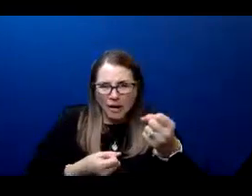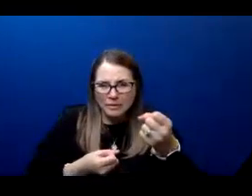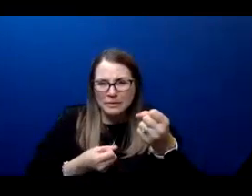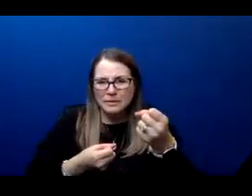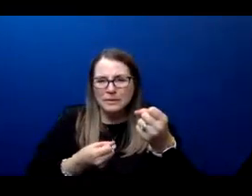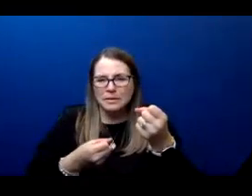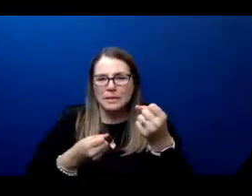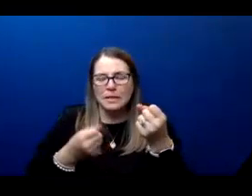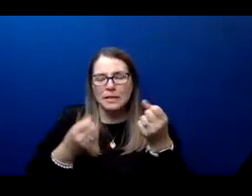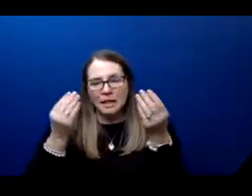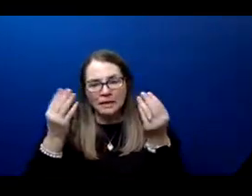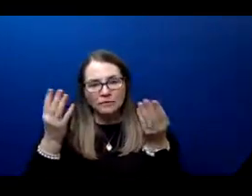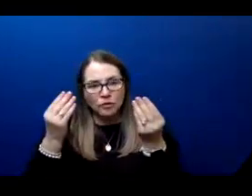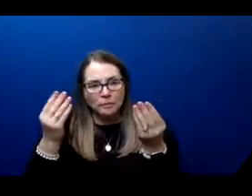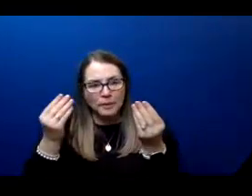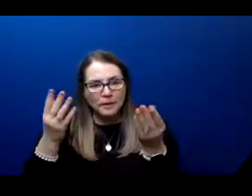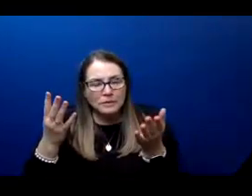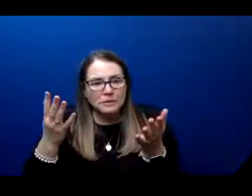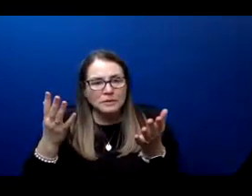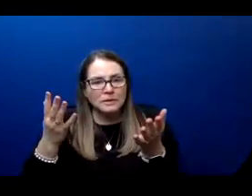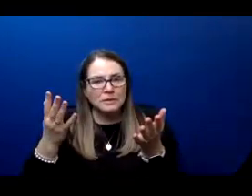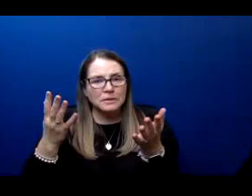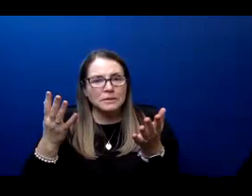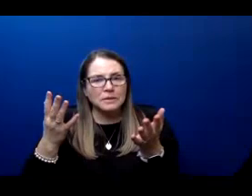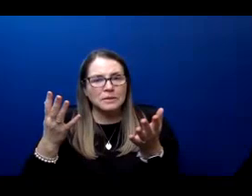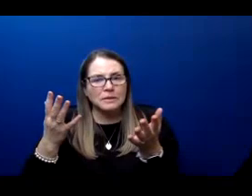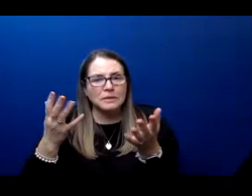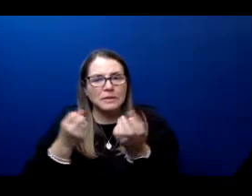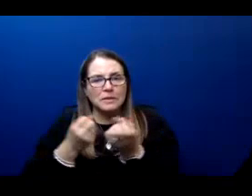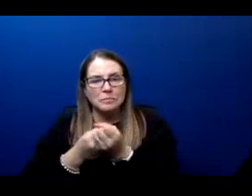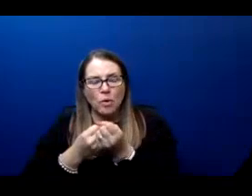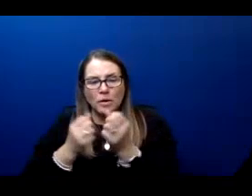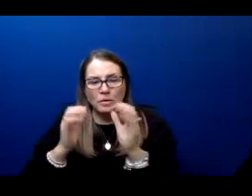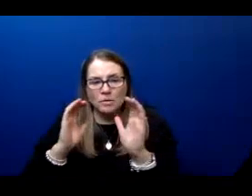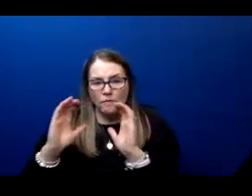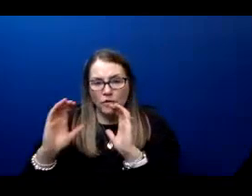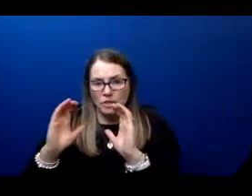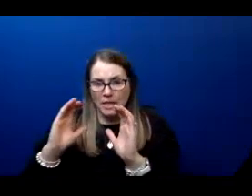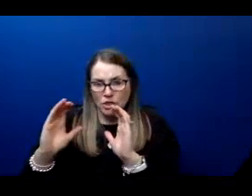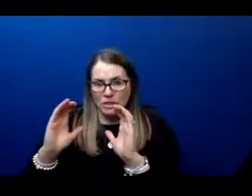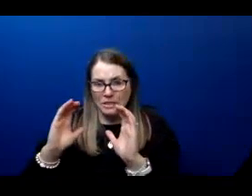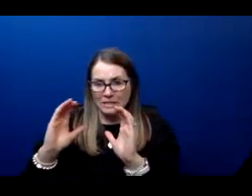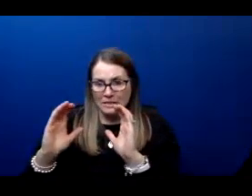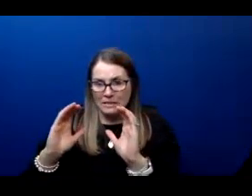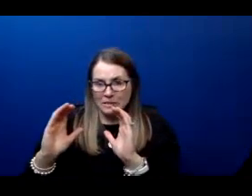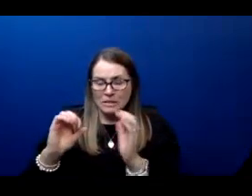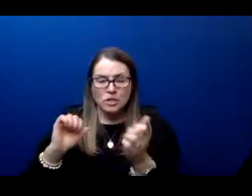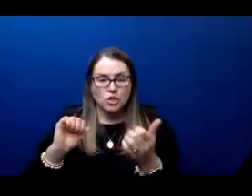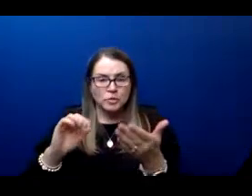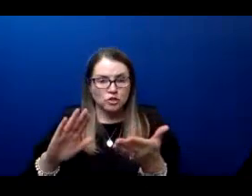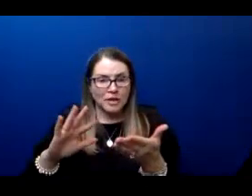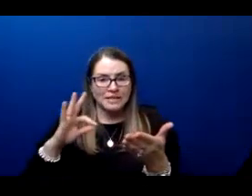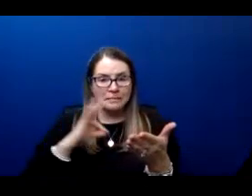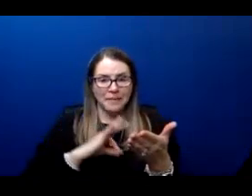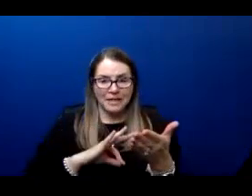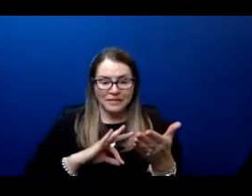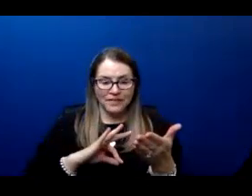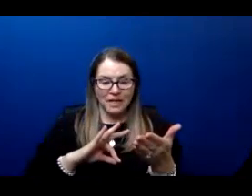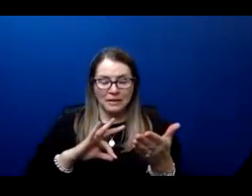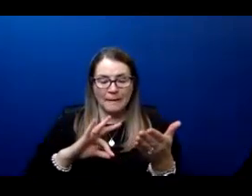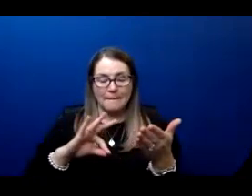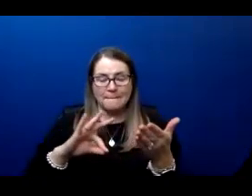health information, foster supportive conversation that address concerns and benefits of vaccination,